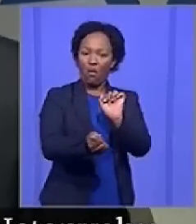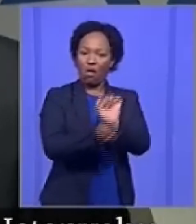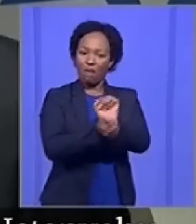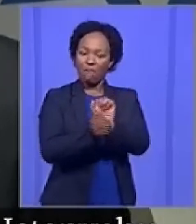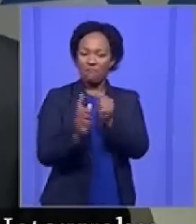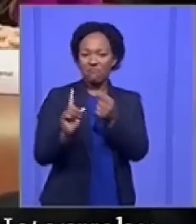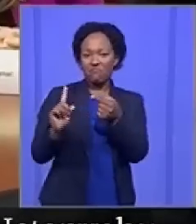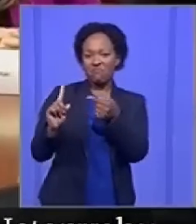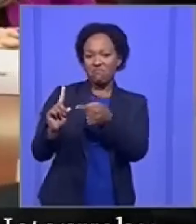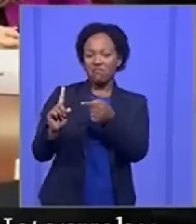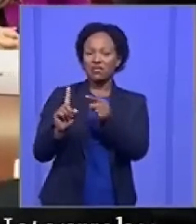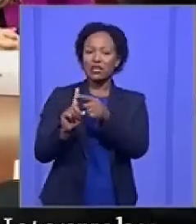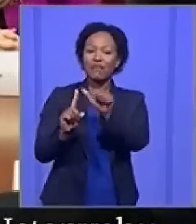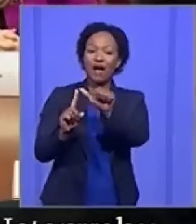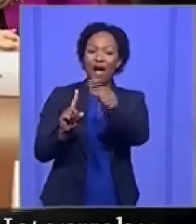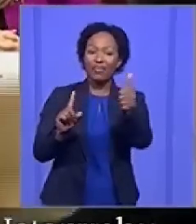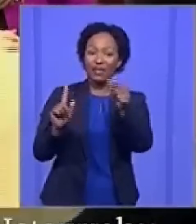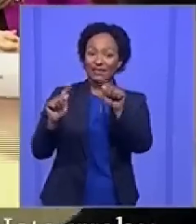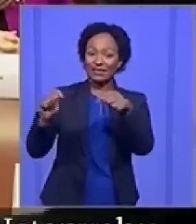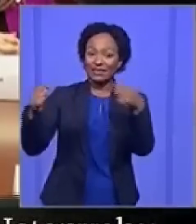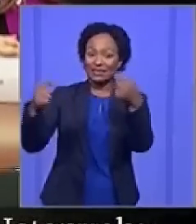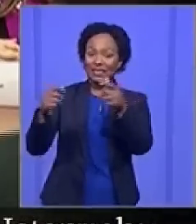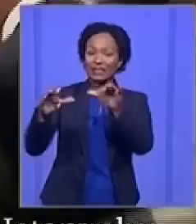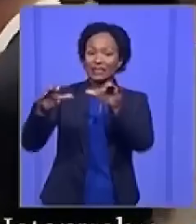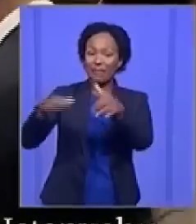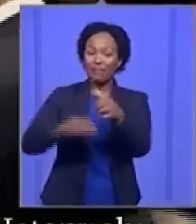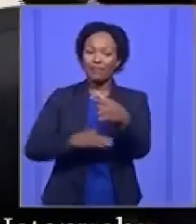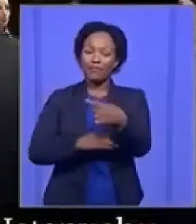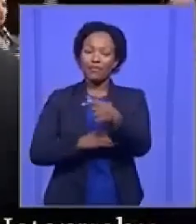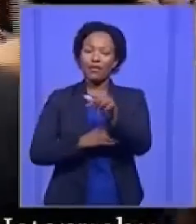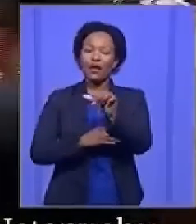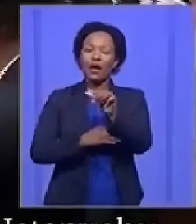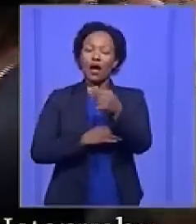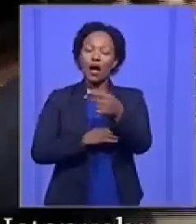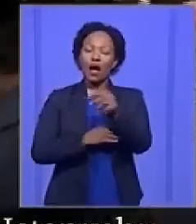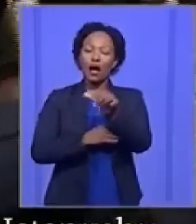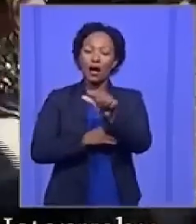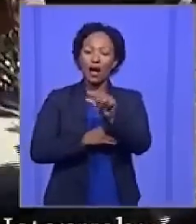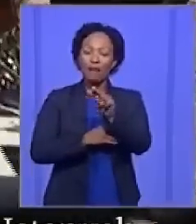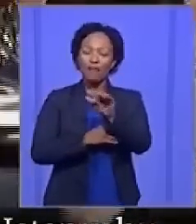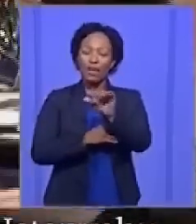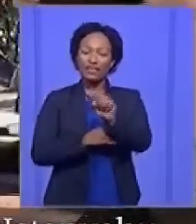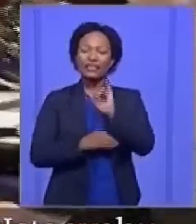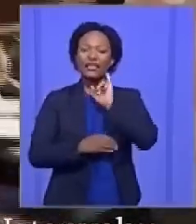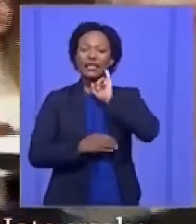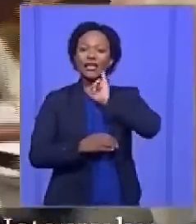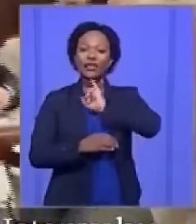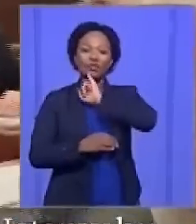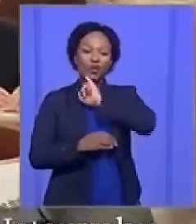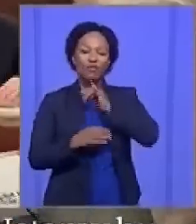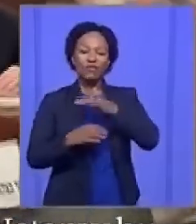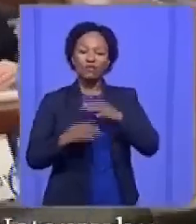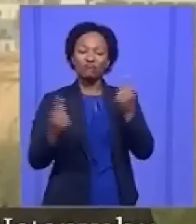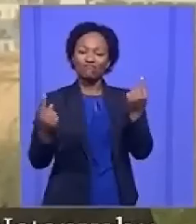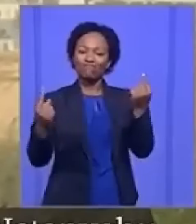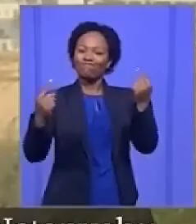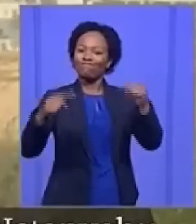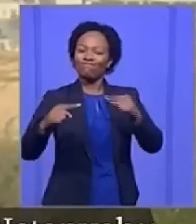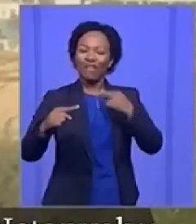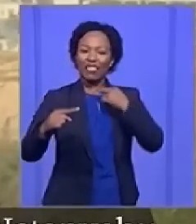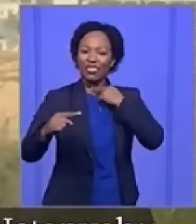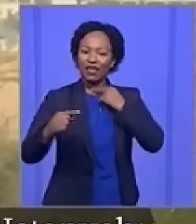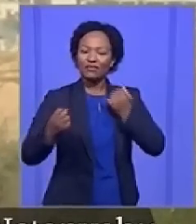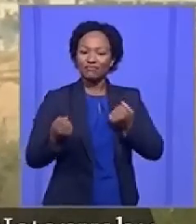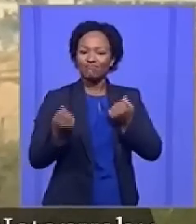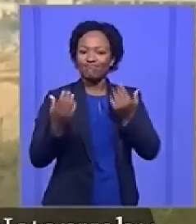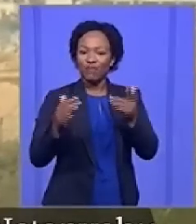Netanyahu le ditho tse ding tsa Hamas. Israel e nnile ya qoswa ka ho thibela ho tliswa ha dithuso tsa botho tse hlokwang